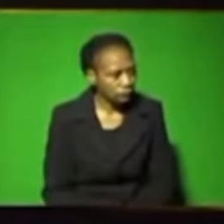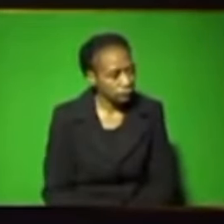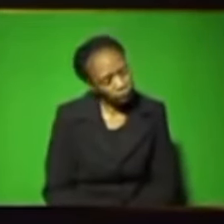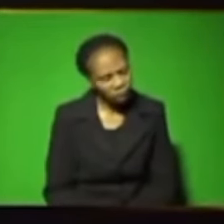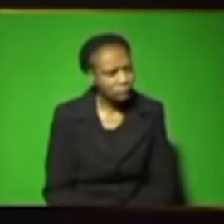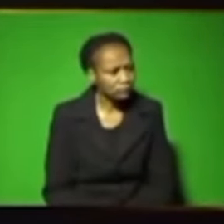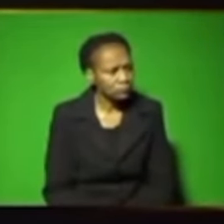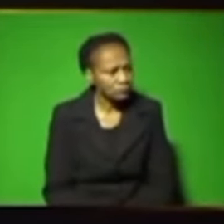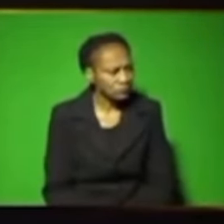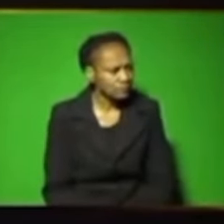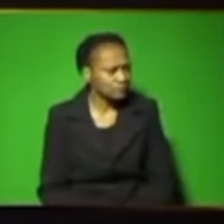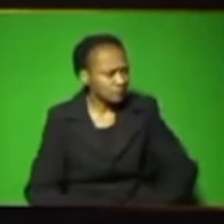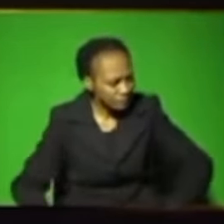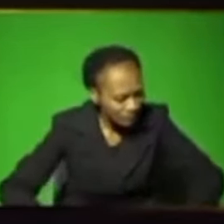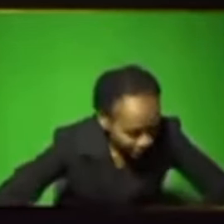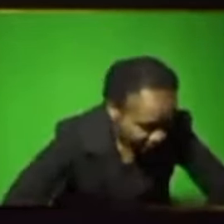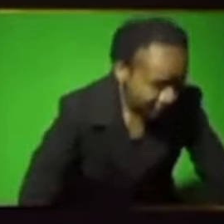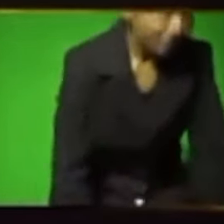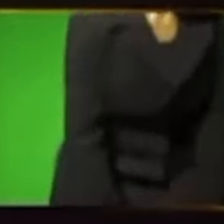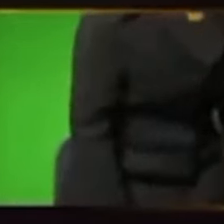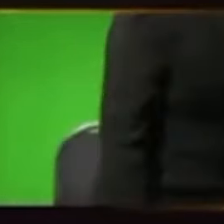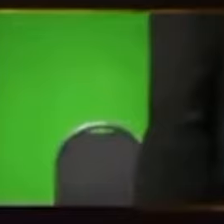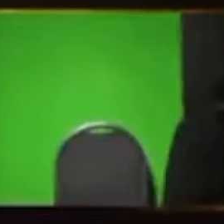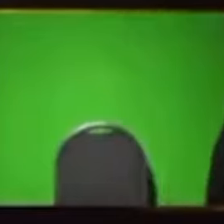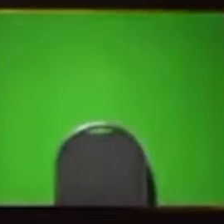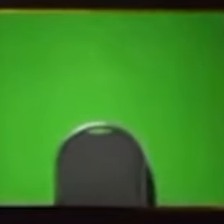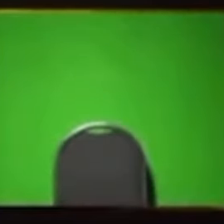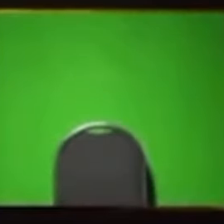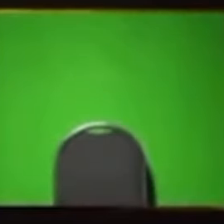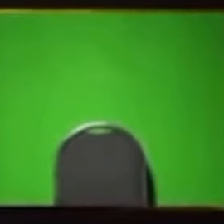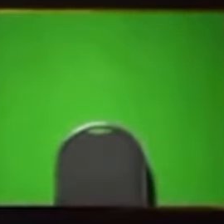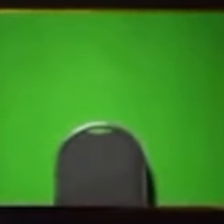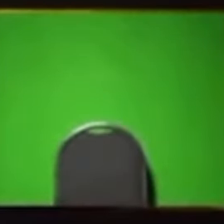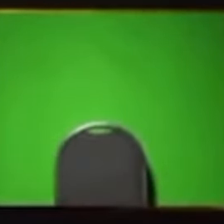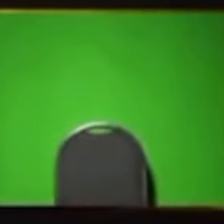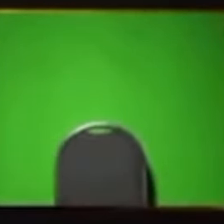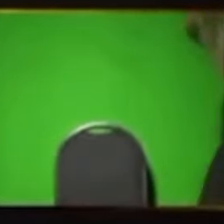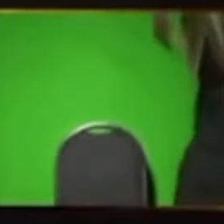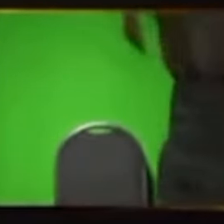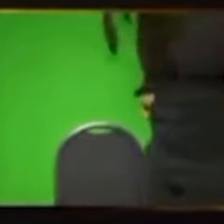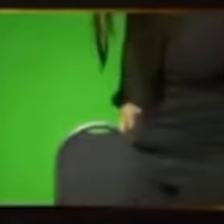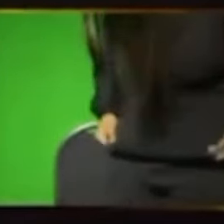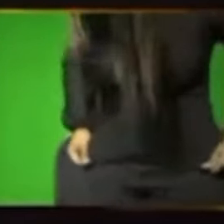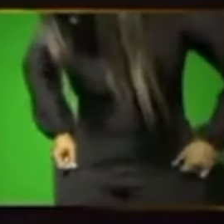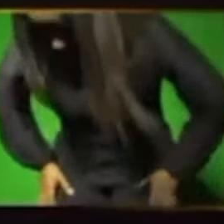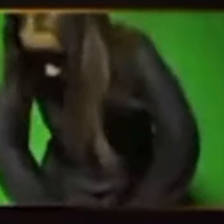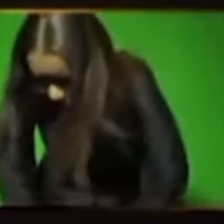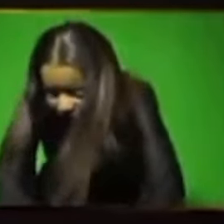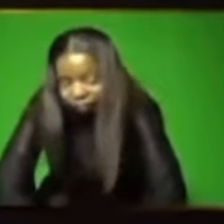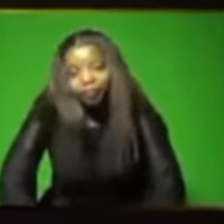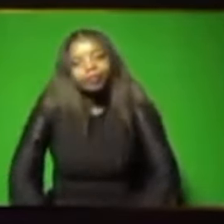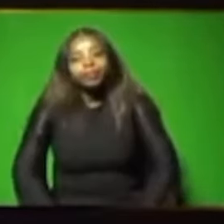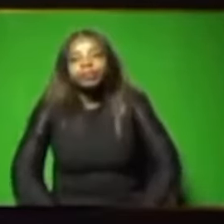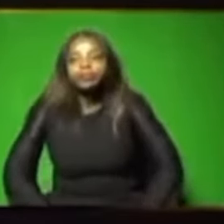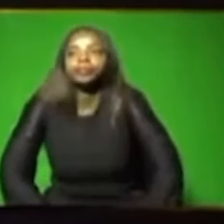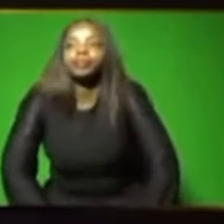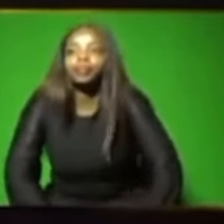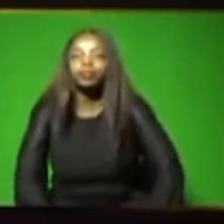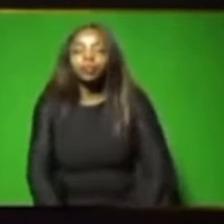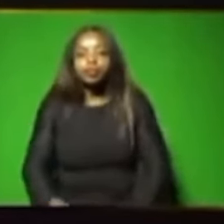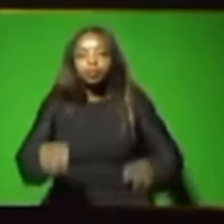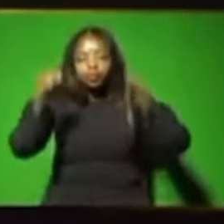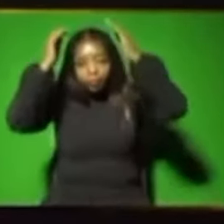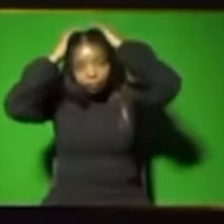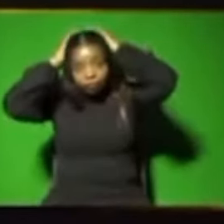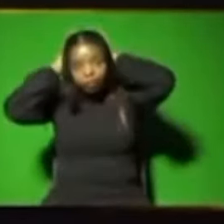with one issue which I think needs to be observed in our debates in Parliament. It's